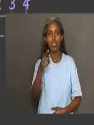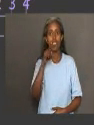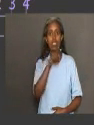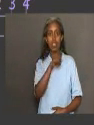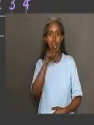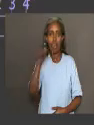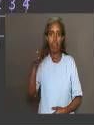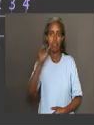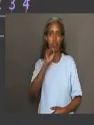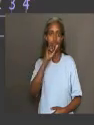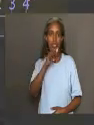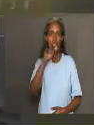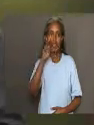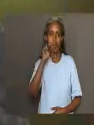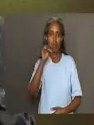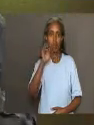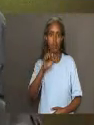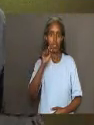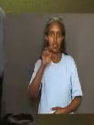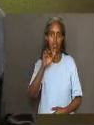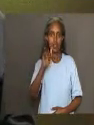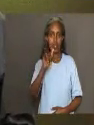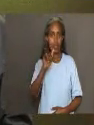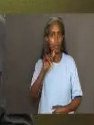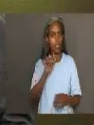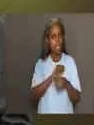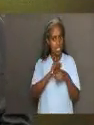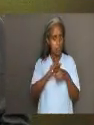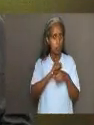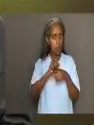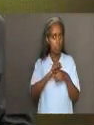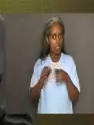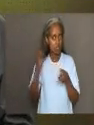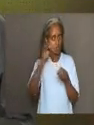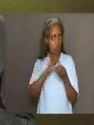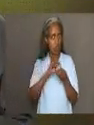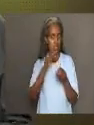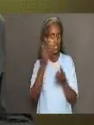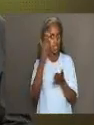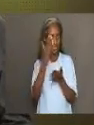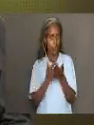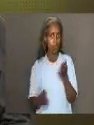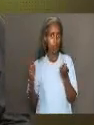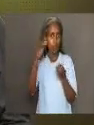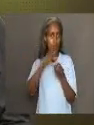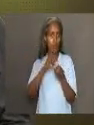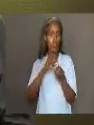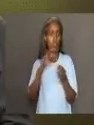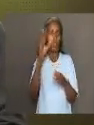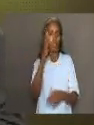of symmetry. Let us practice drawing some more graphs of quadratic